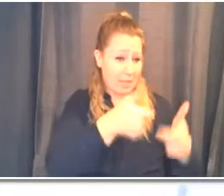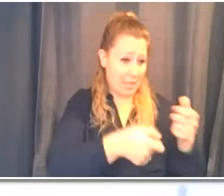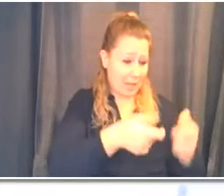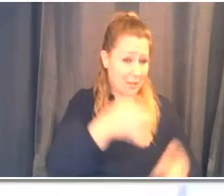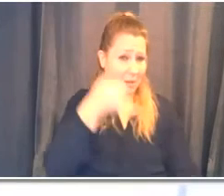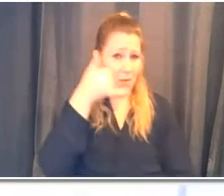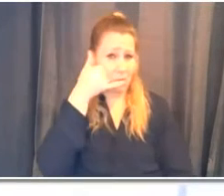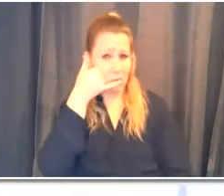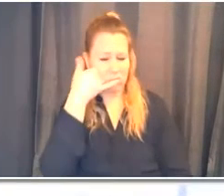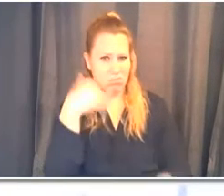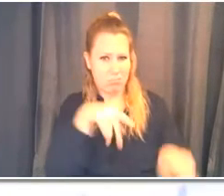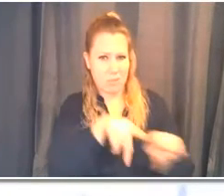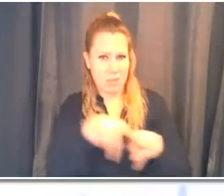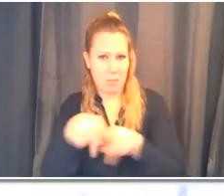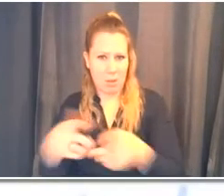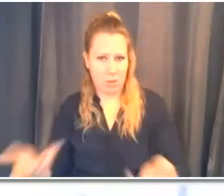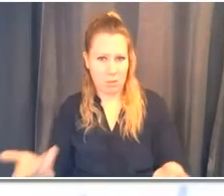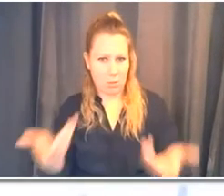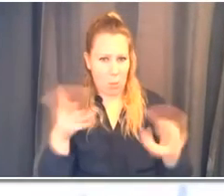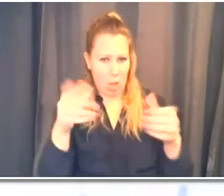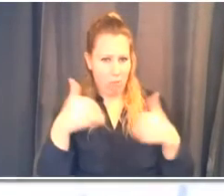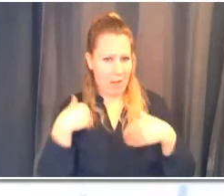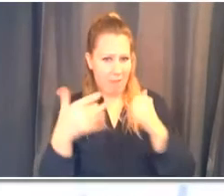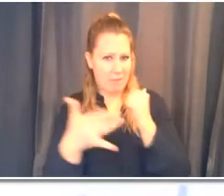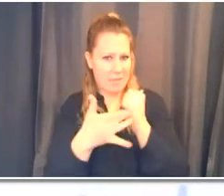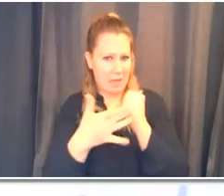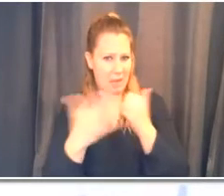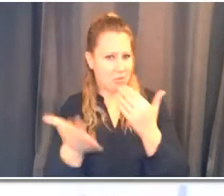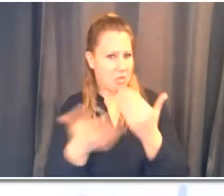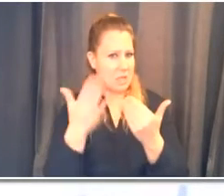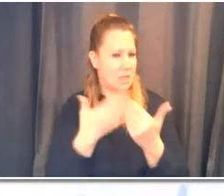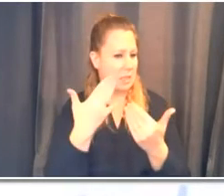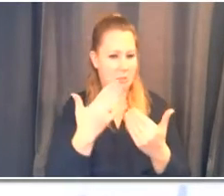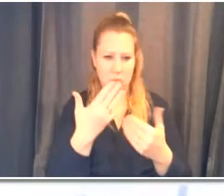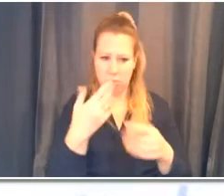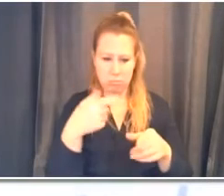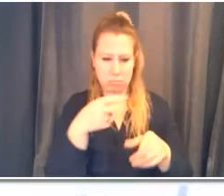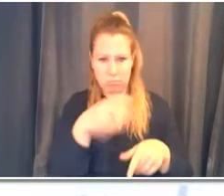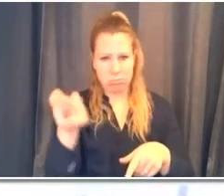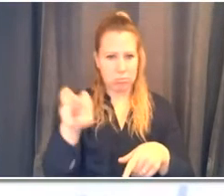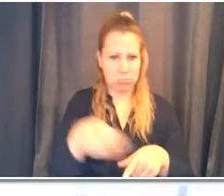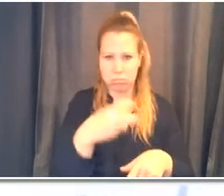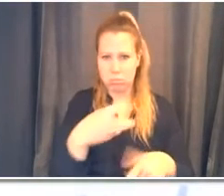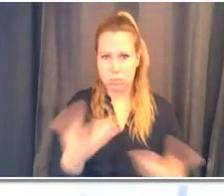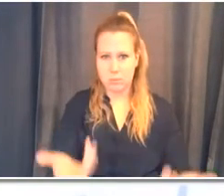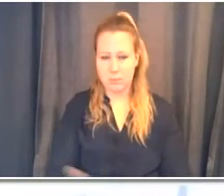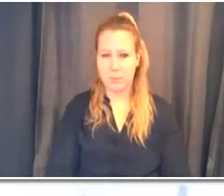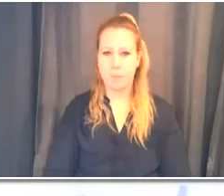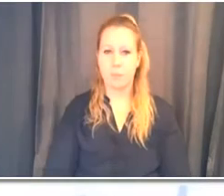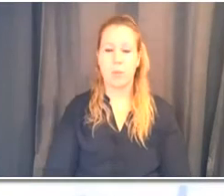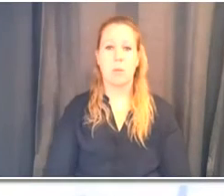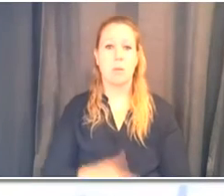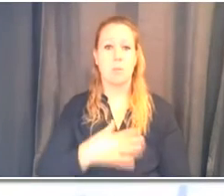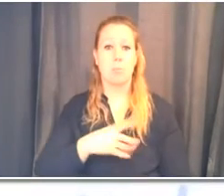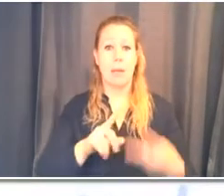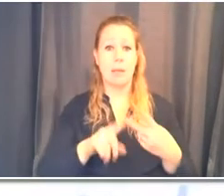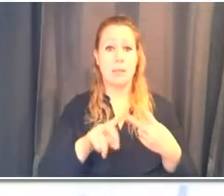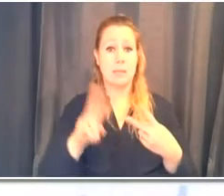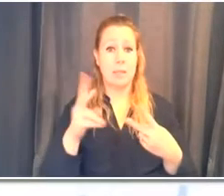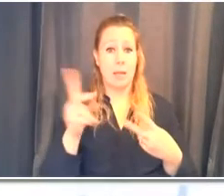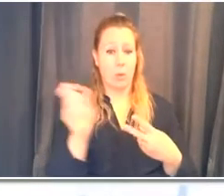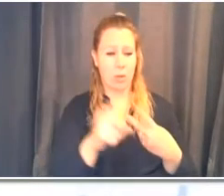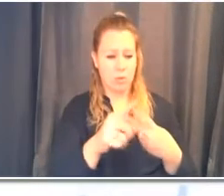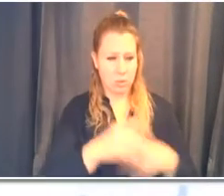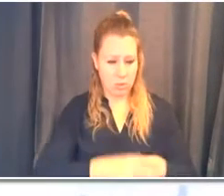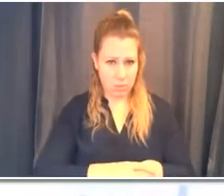be in a a domestic violence situation and they're concerned about going to a shelter uh